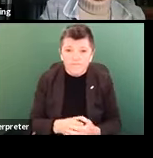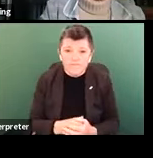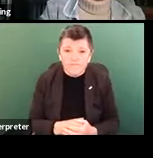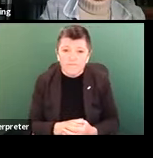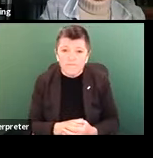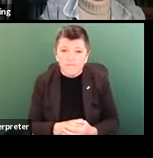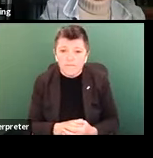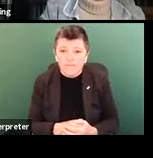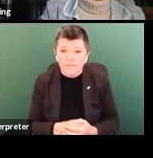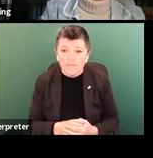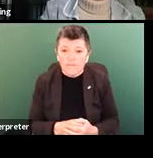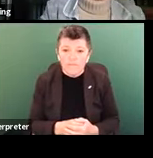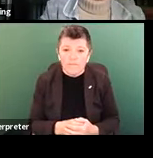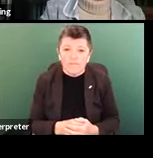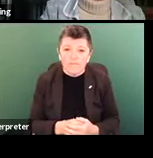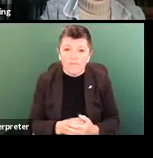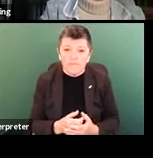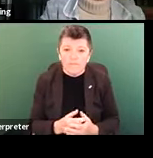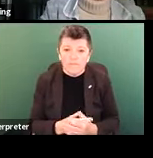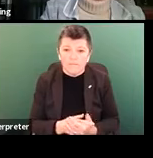I see that